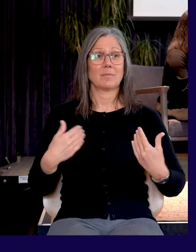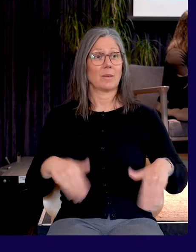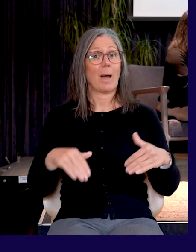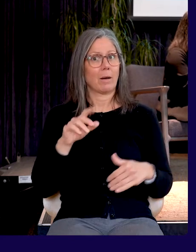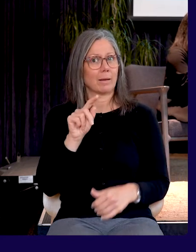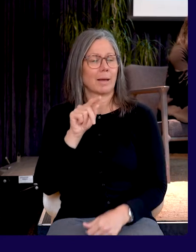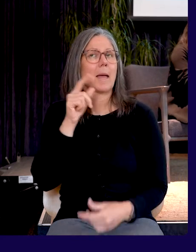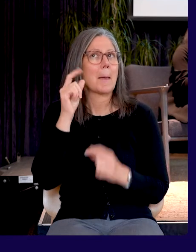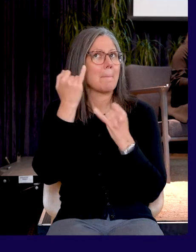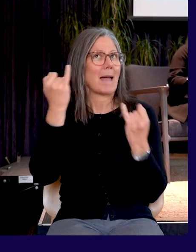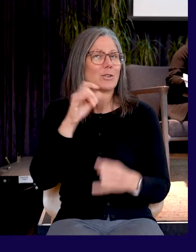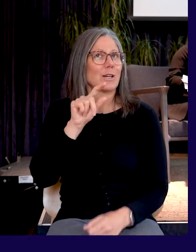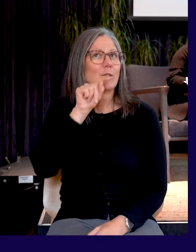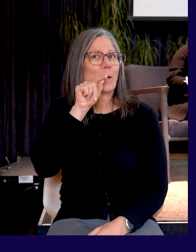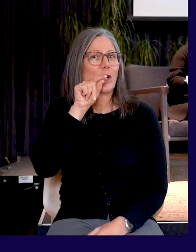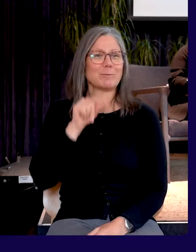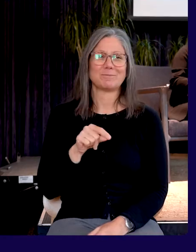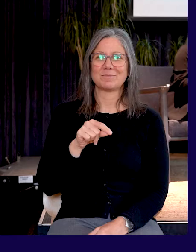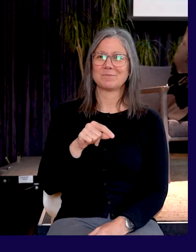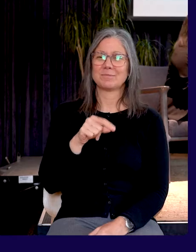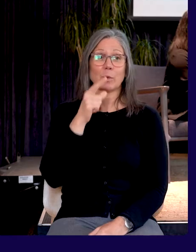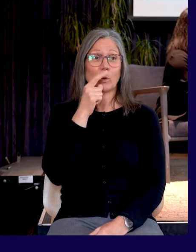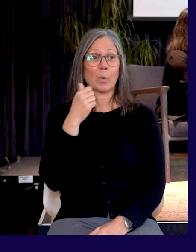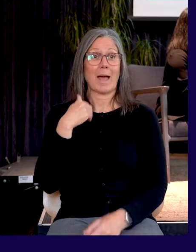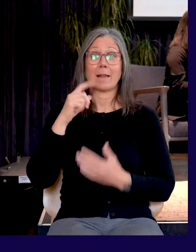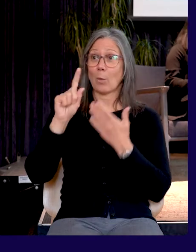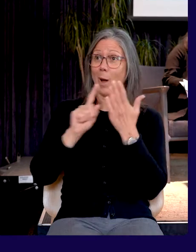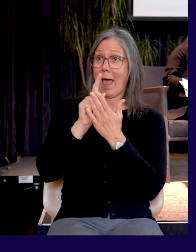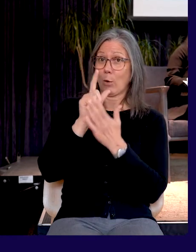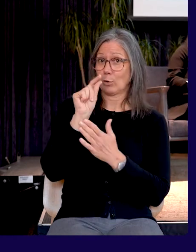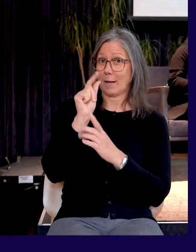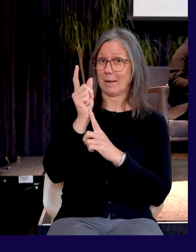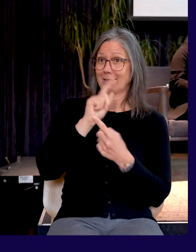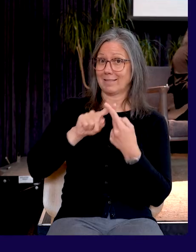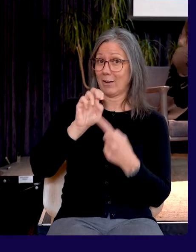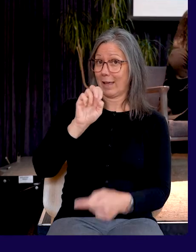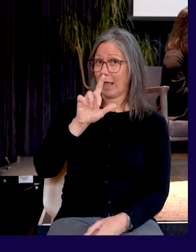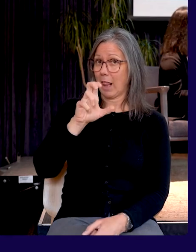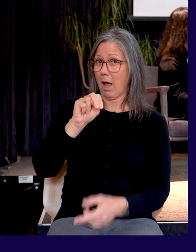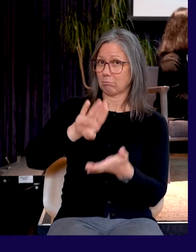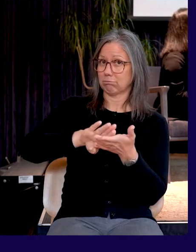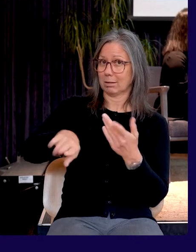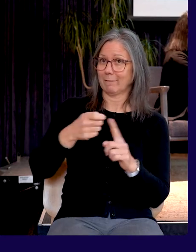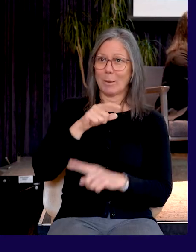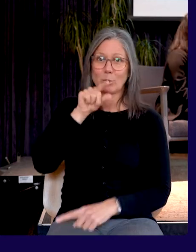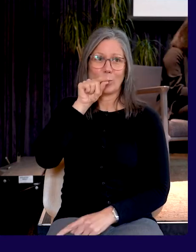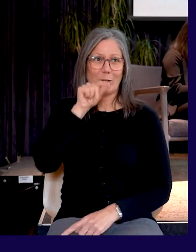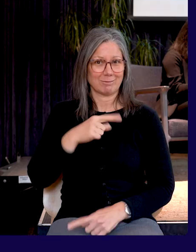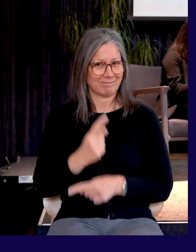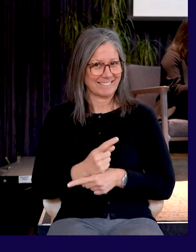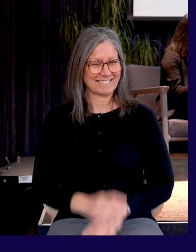union. Who had an hour and 20 minutes until Elon's name was raised? Anyone? I know. I was glad to be the first.